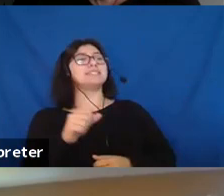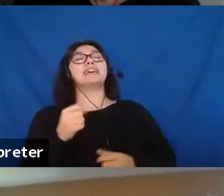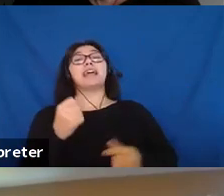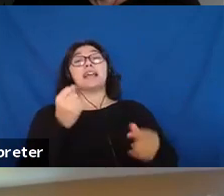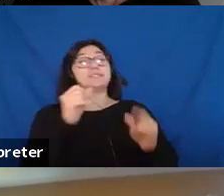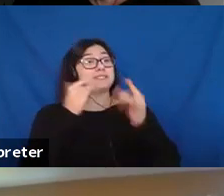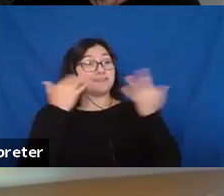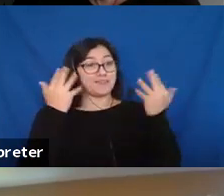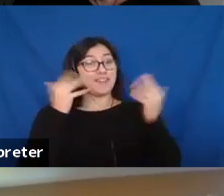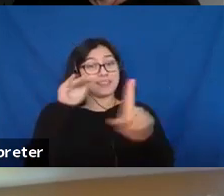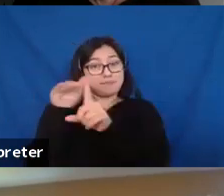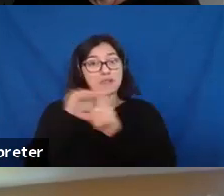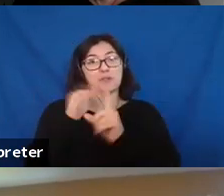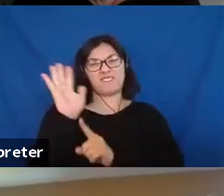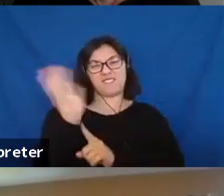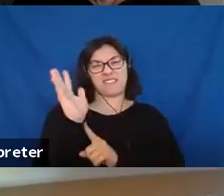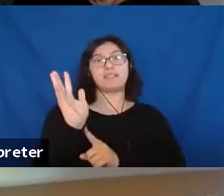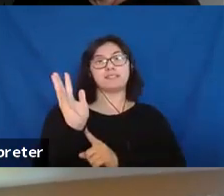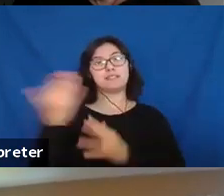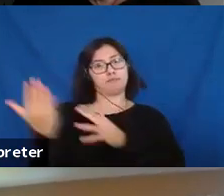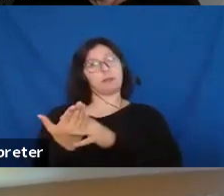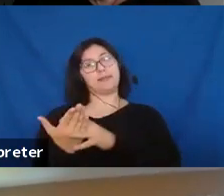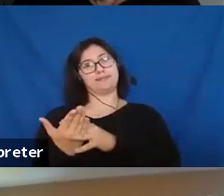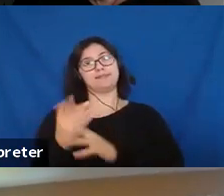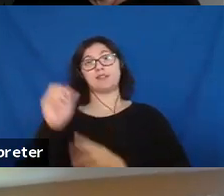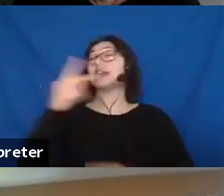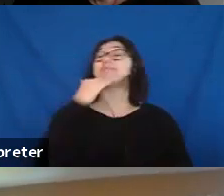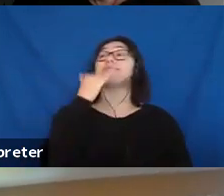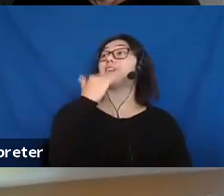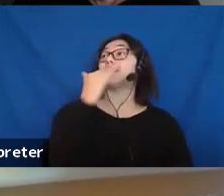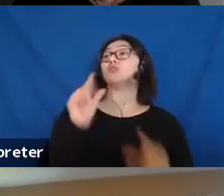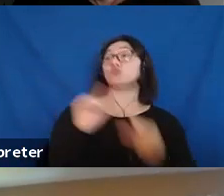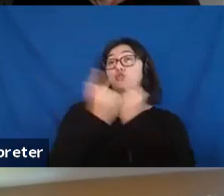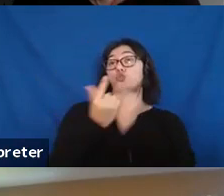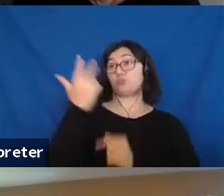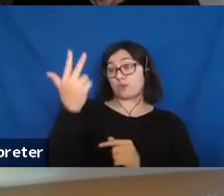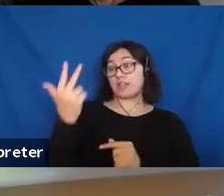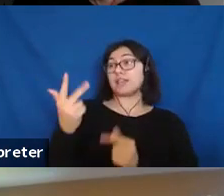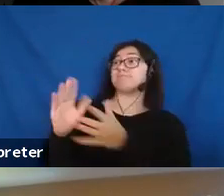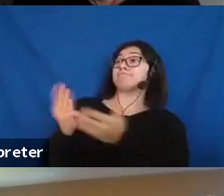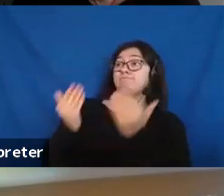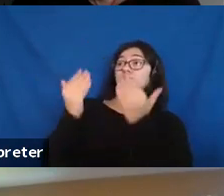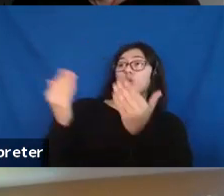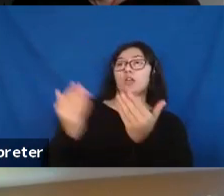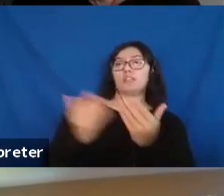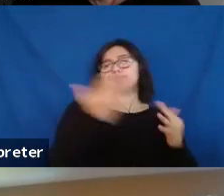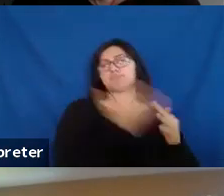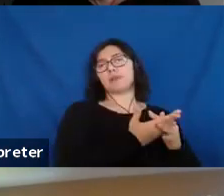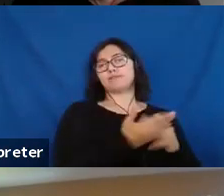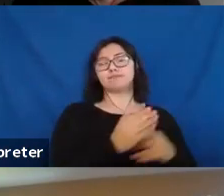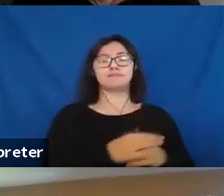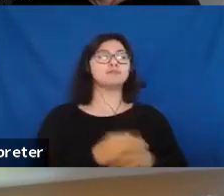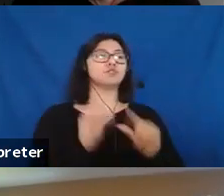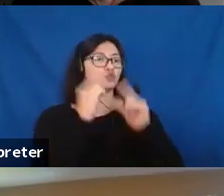minutes to the break. Okay, thank you. I appreciate it. So let's have group 3 go, and then we'll take our break. So who's in group 3? Okay, so it